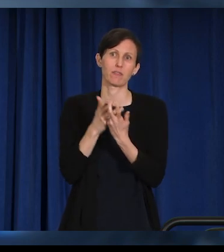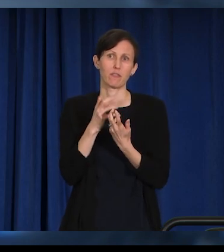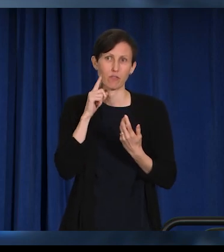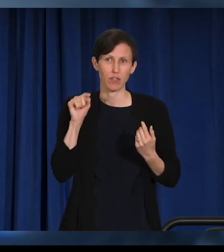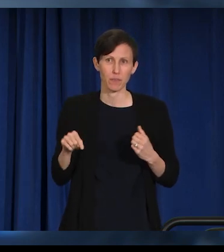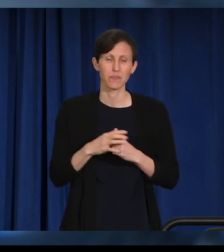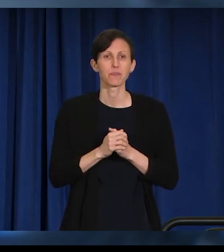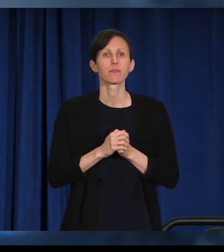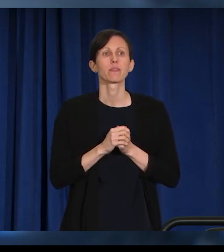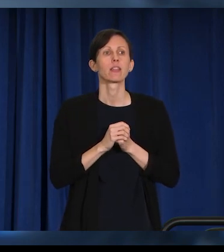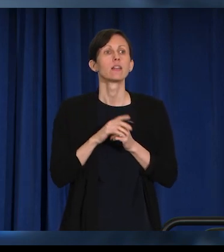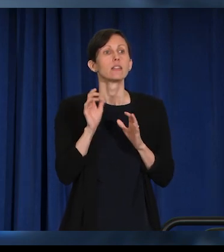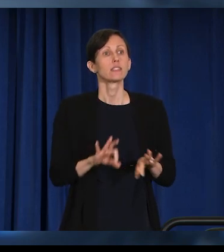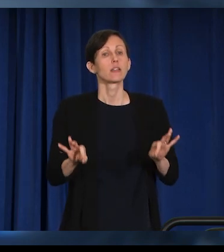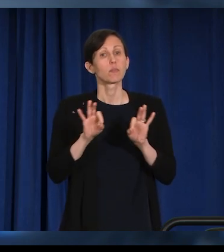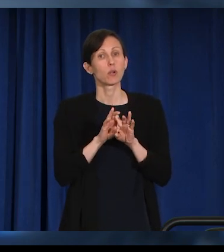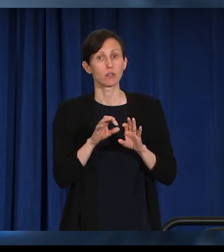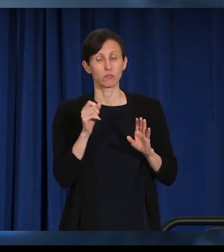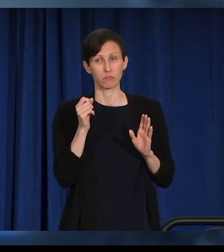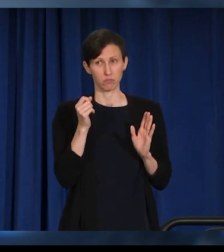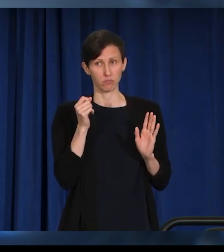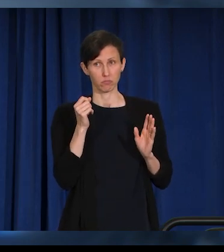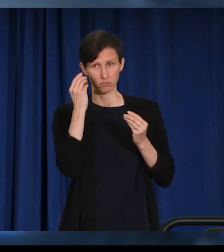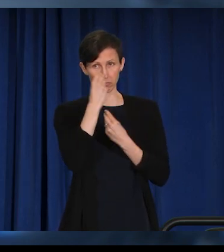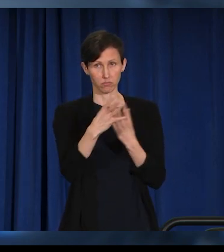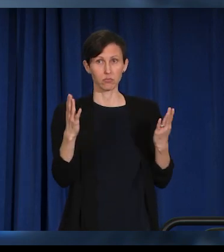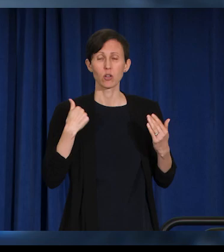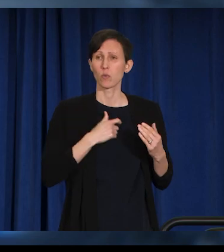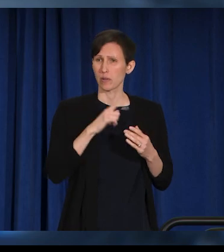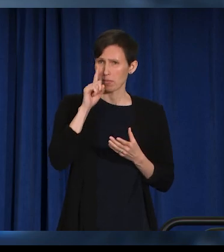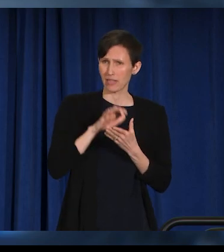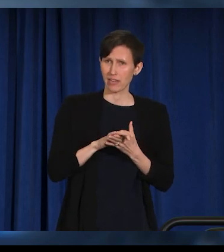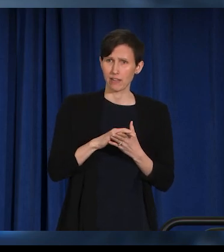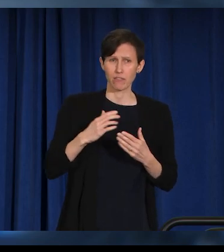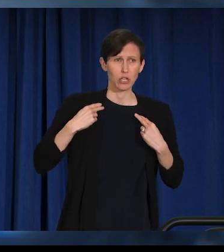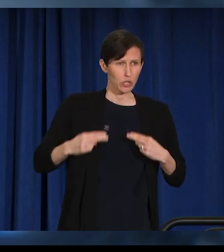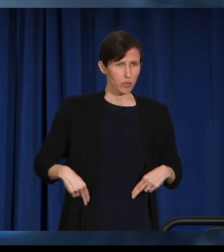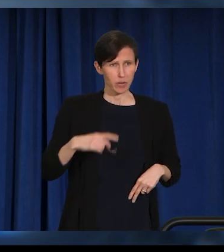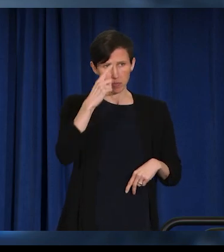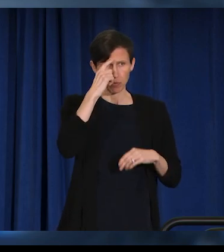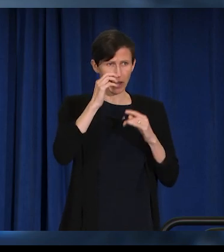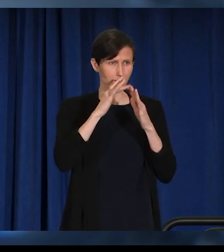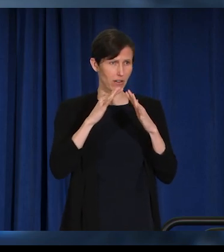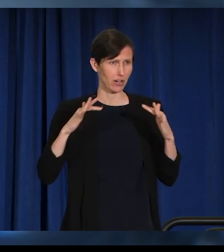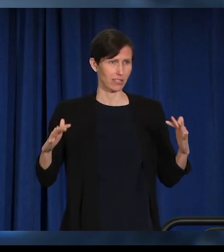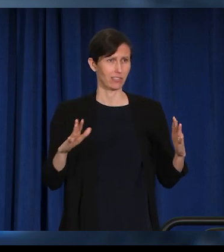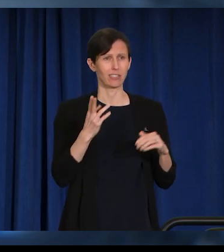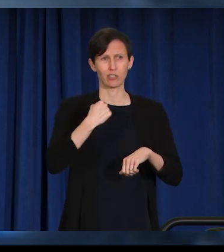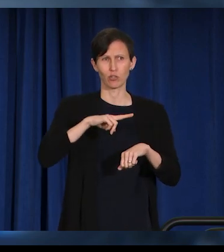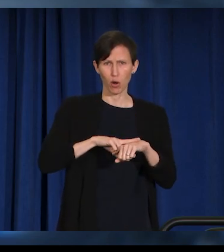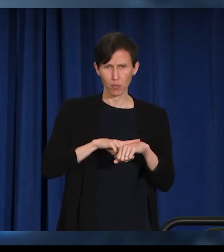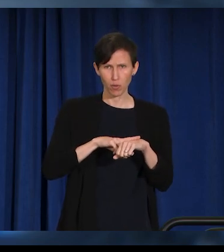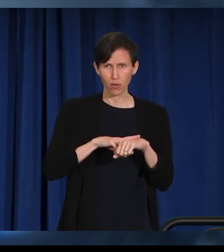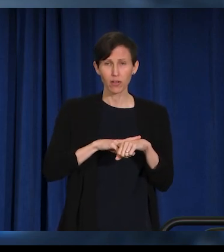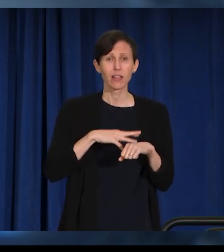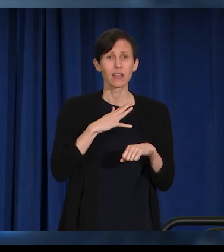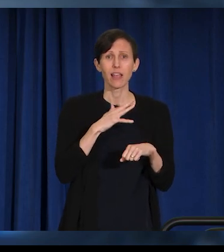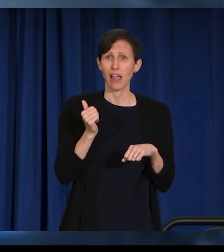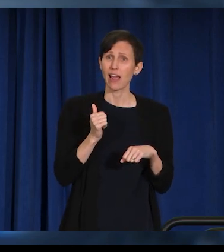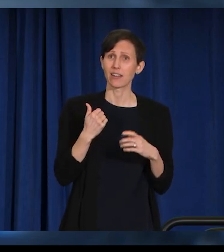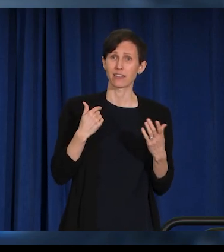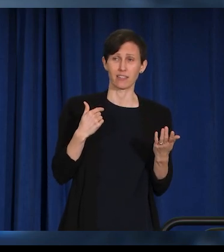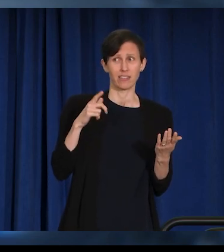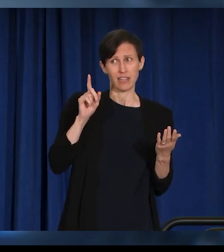time. It's important to note that we believe human brain variation is normal and arguably persists because it provides us with an evolutionary